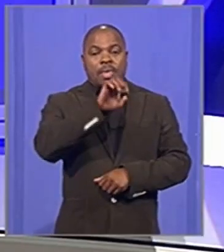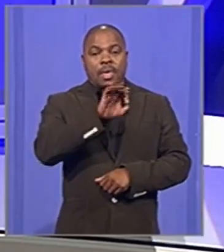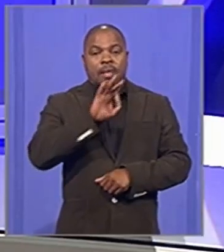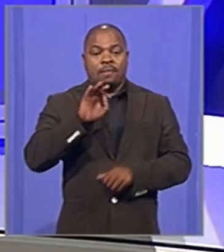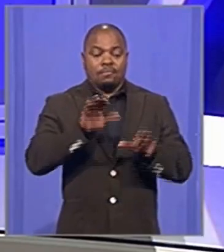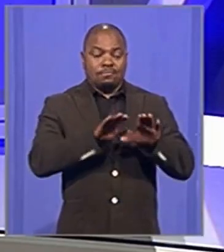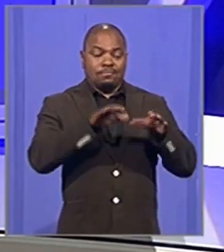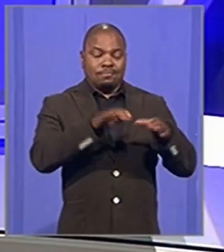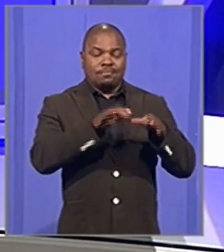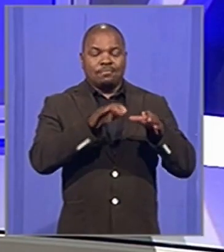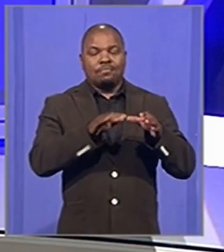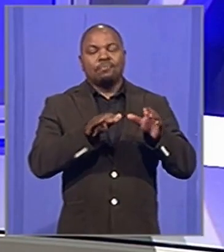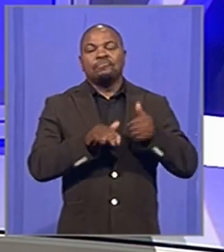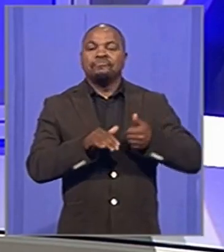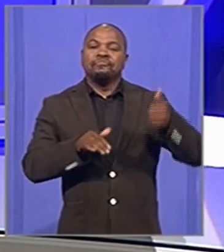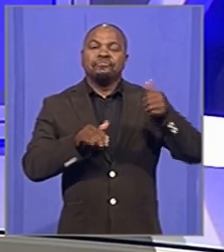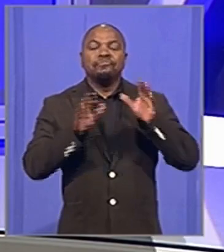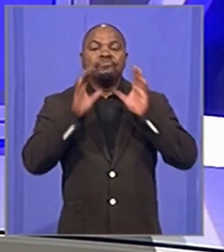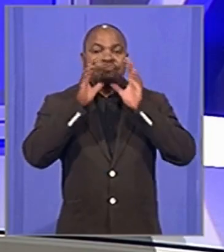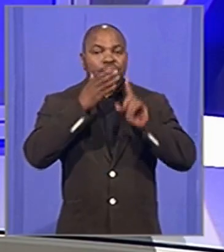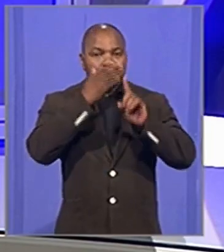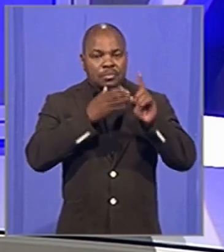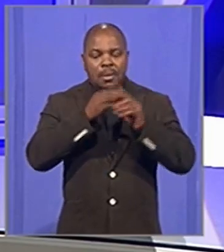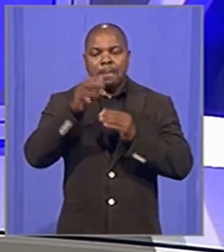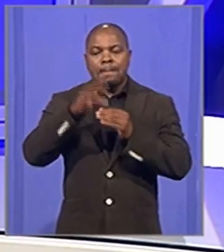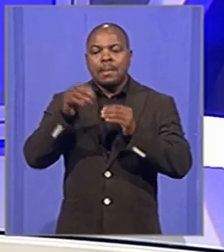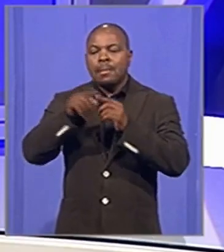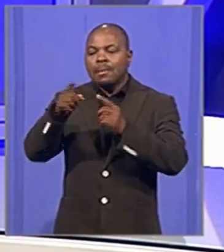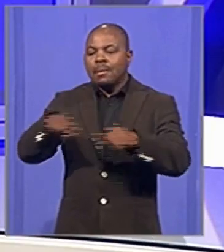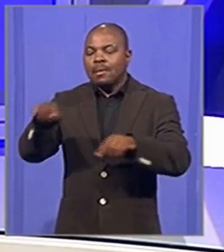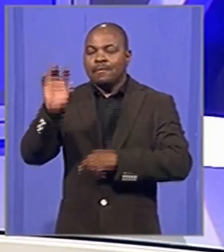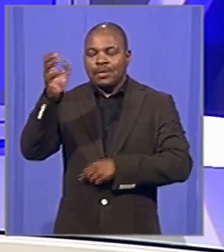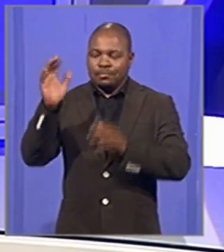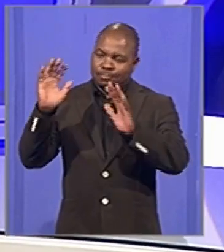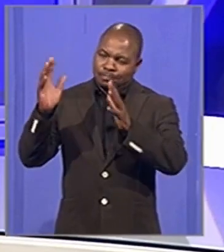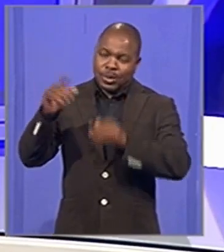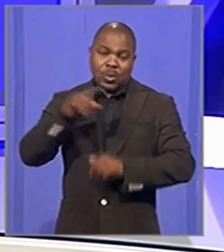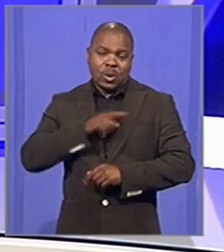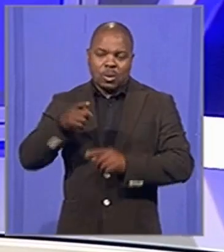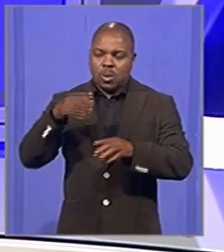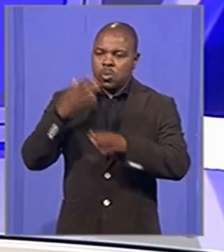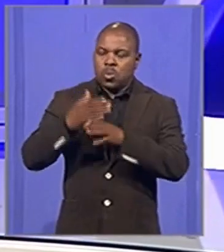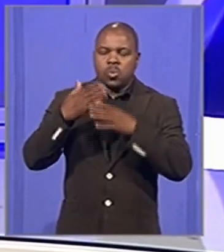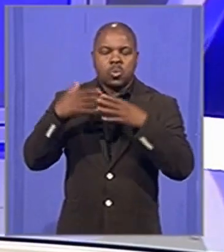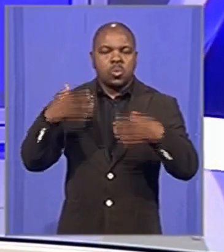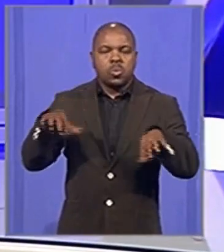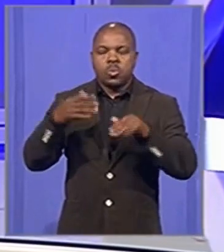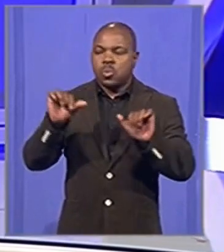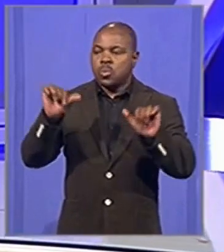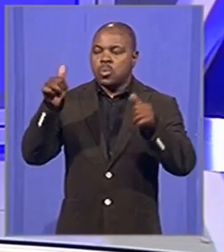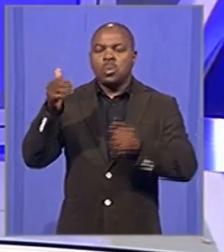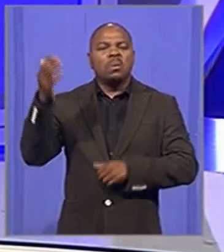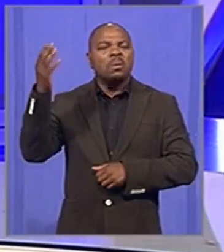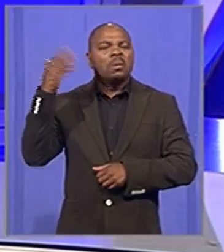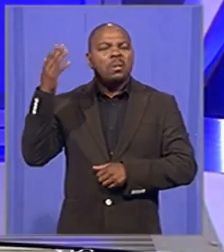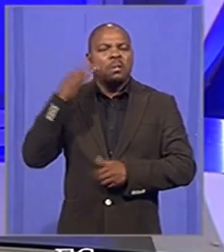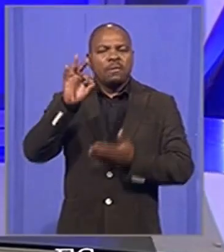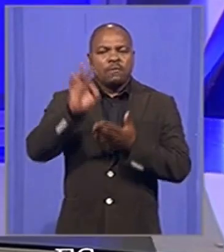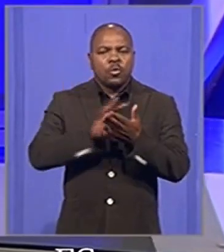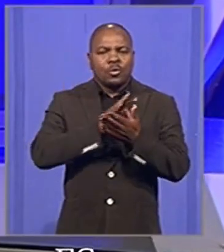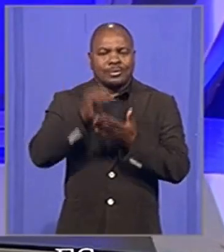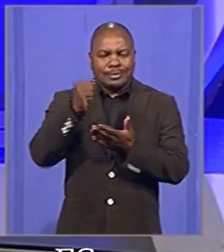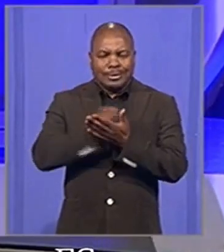Moeteledipele wa EFF Julius Malema o tlotlomaditse maloko a EFF kwa Free State ka ntlha ya tiro e ntle ba e dirileng mo bokhutlong jwa beke jwa go